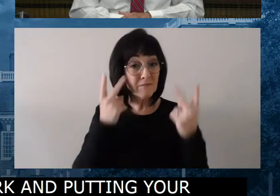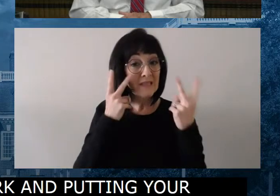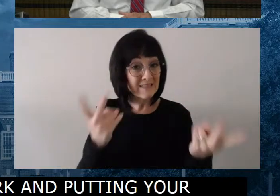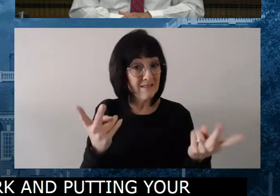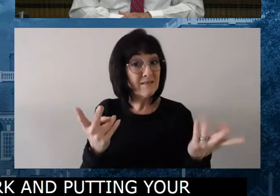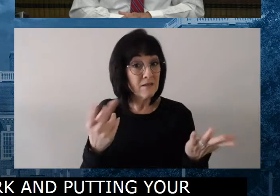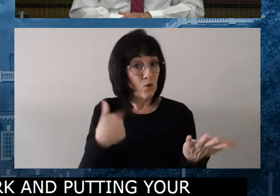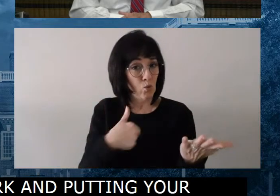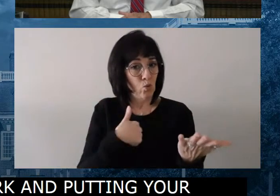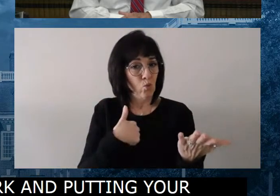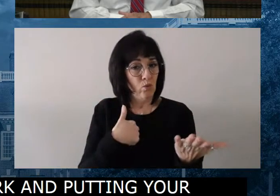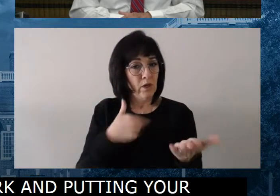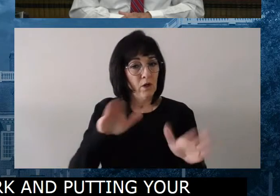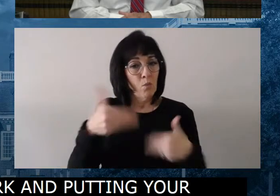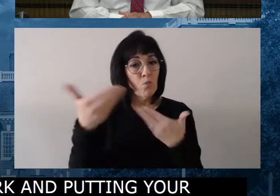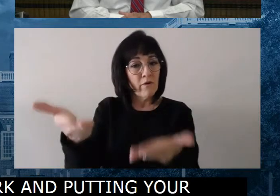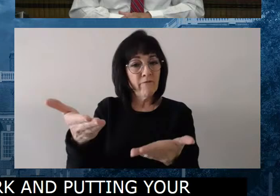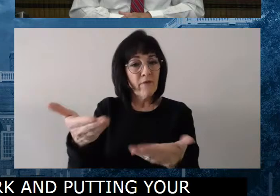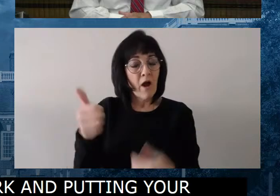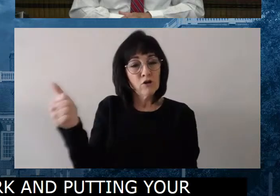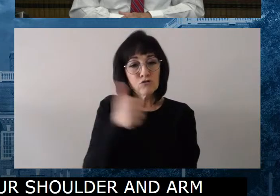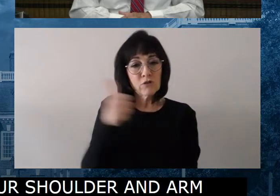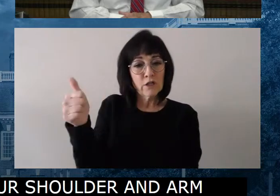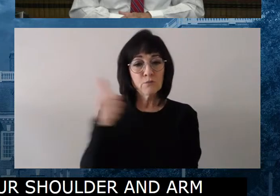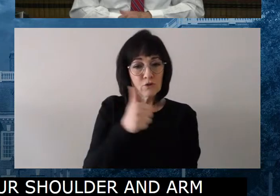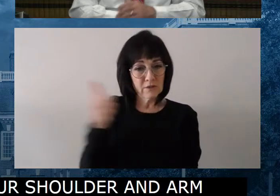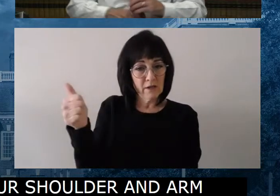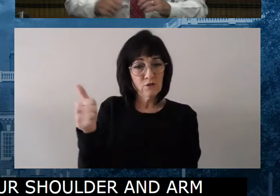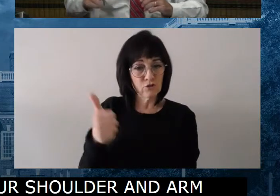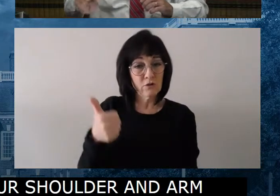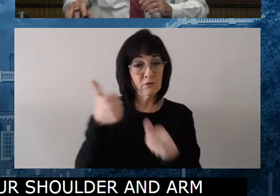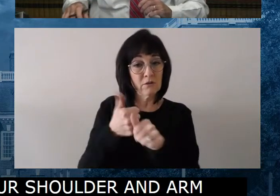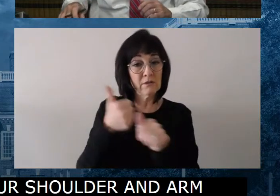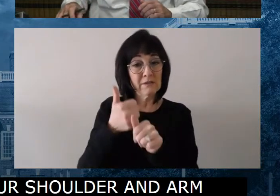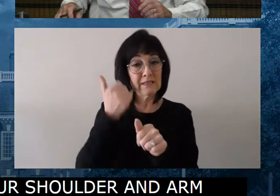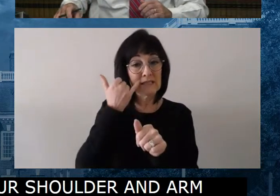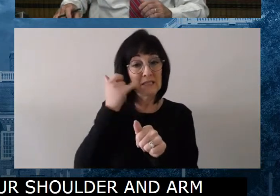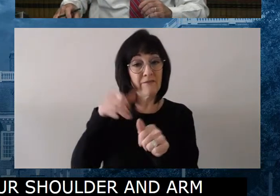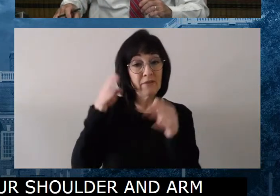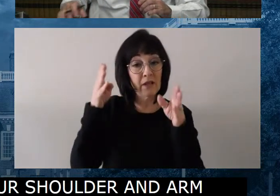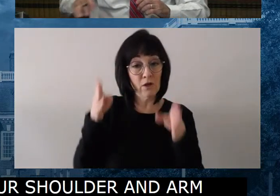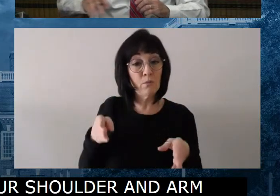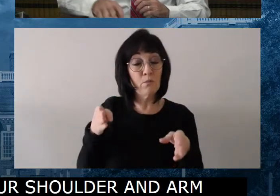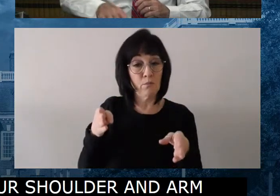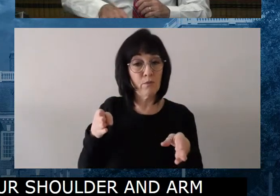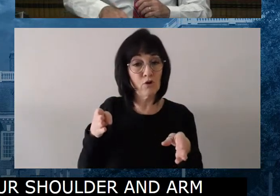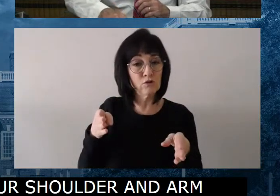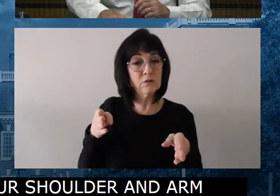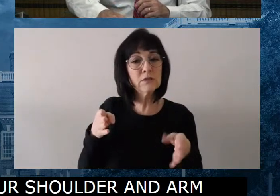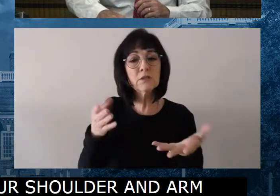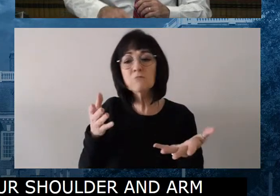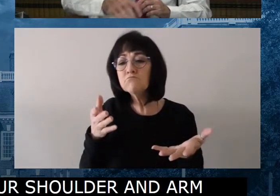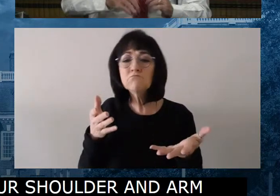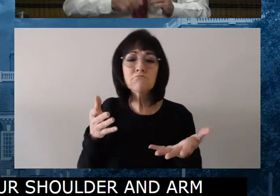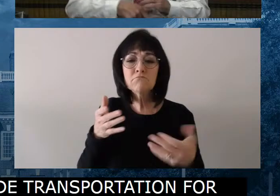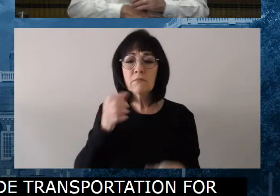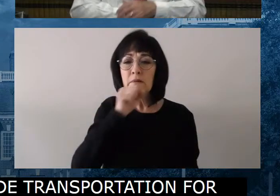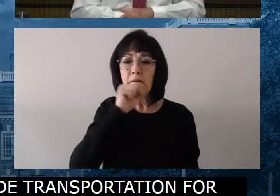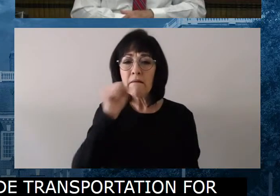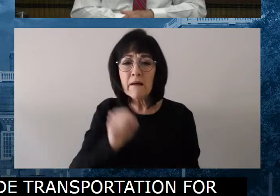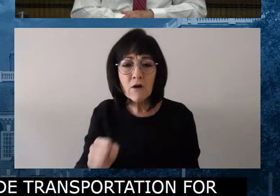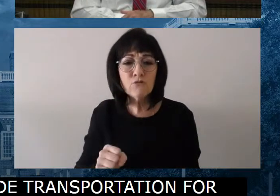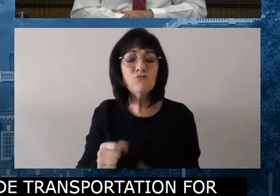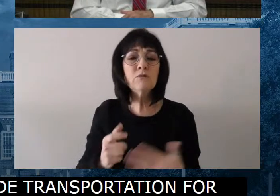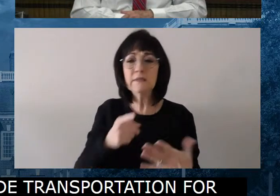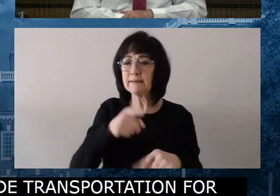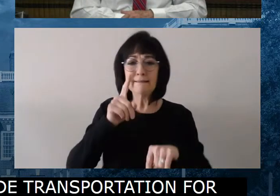who are in a situation, maybe at an elderly residence or in their own home where